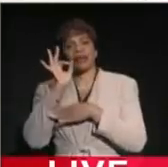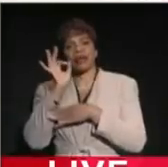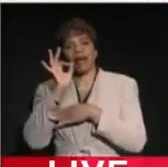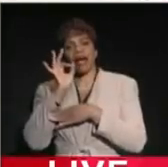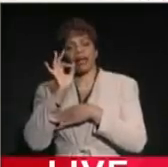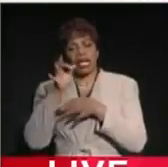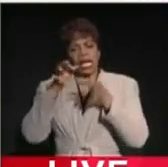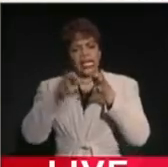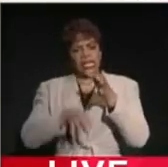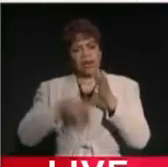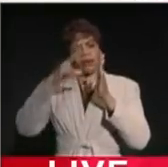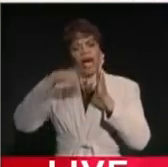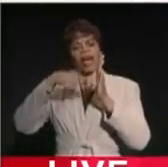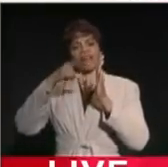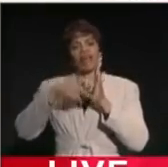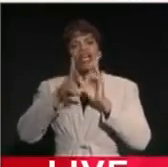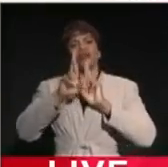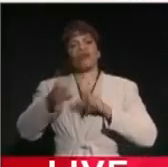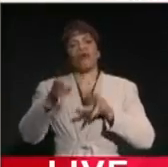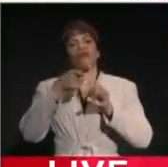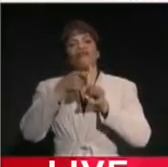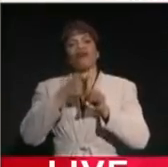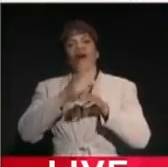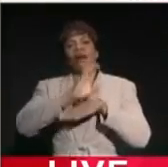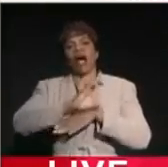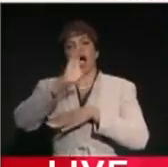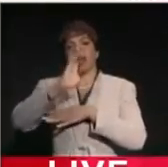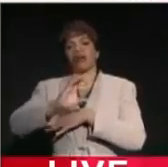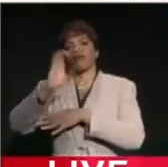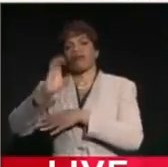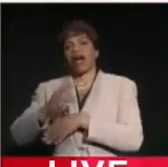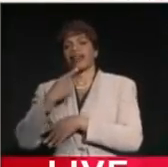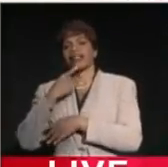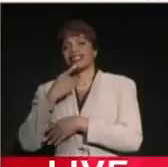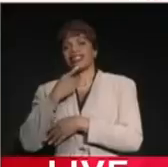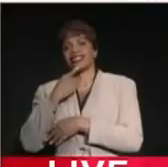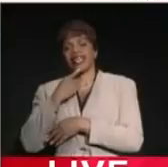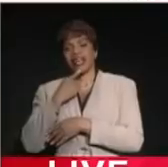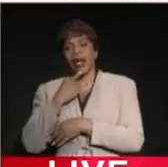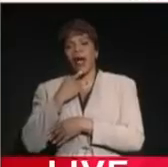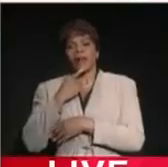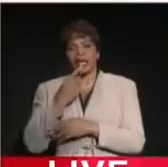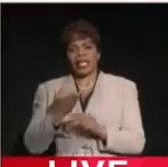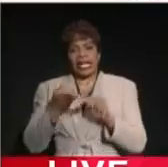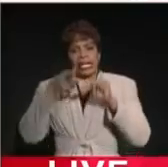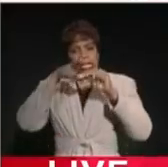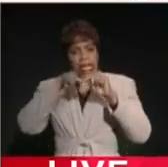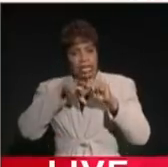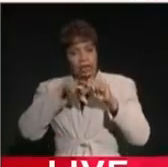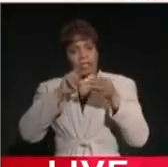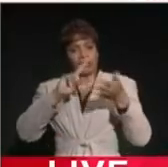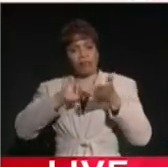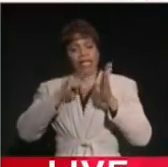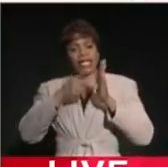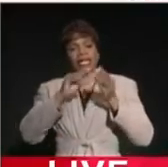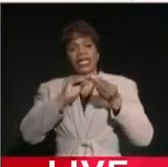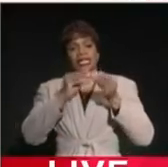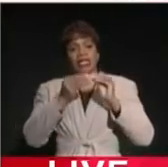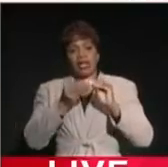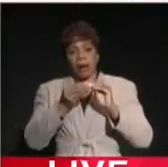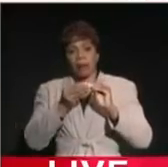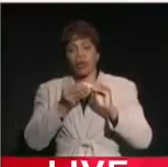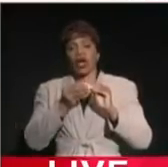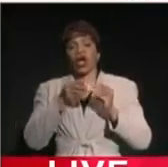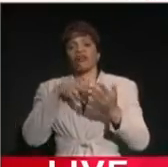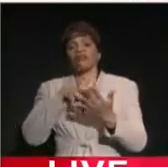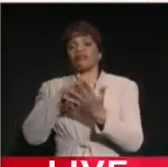read a report from Colorado that shows that there's been a 48% increase in the number of traffic deaths